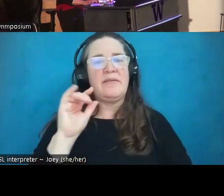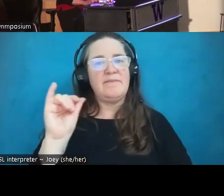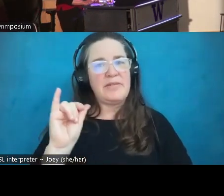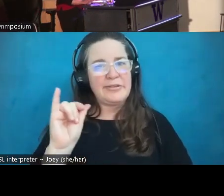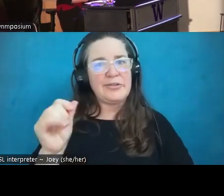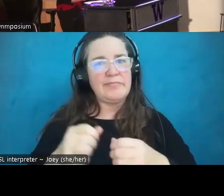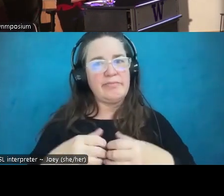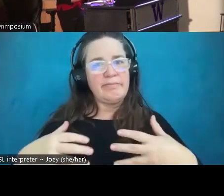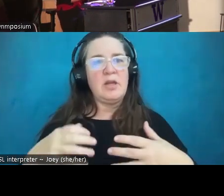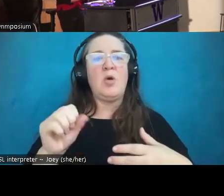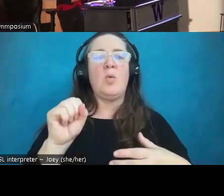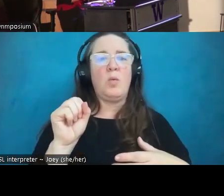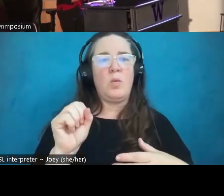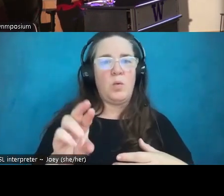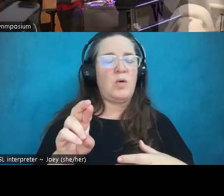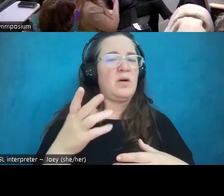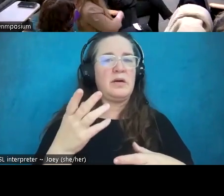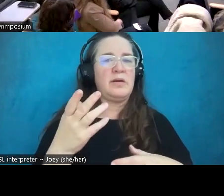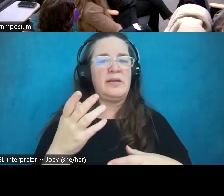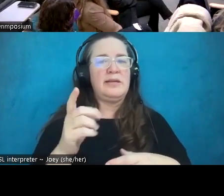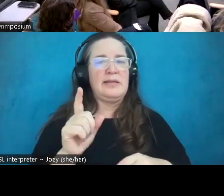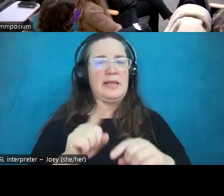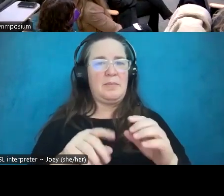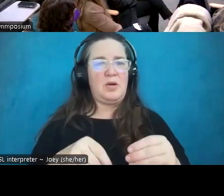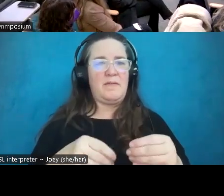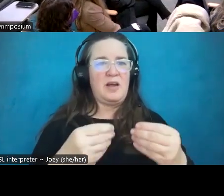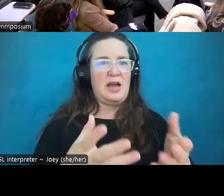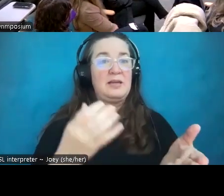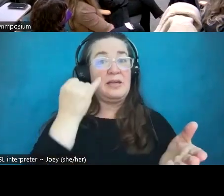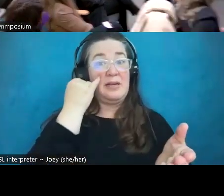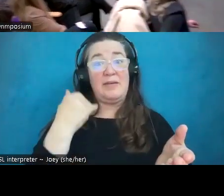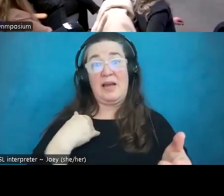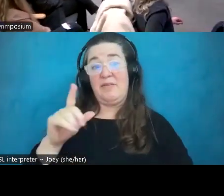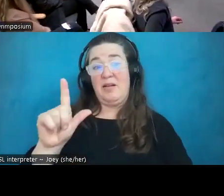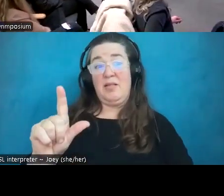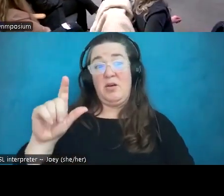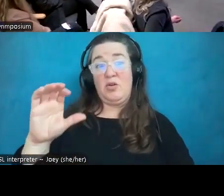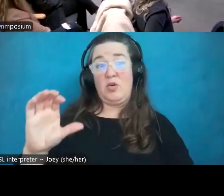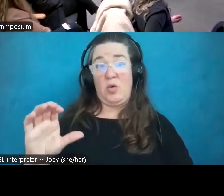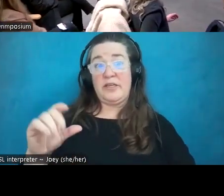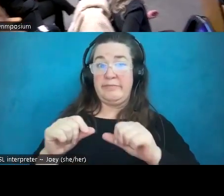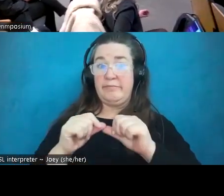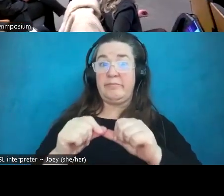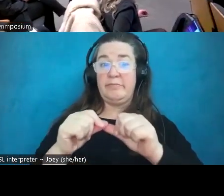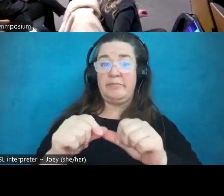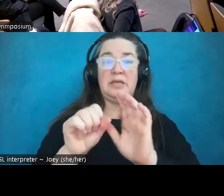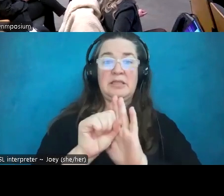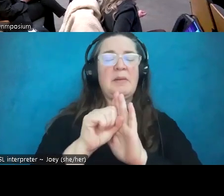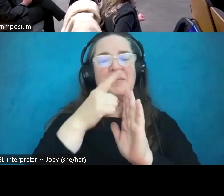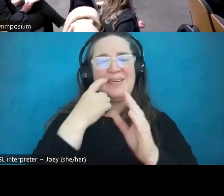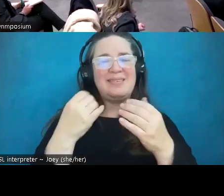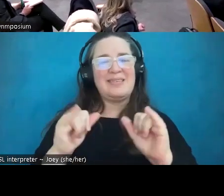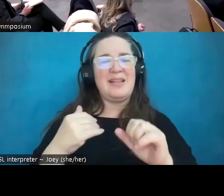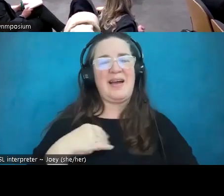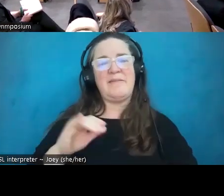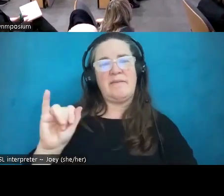direction to determine if a patient is having ongoing years of symptoms because they still have an infection. Can you speak to that? I